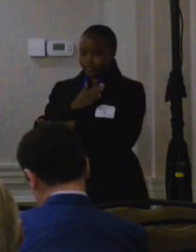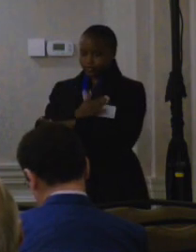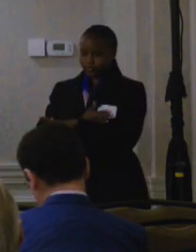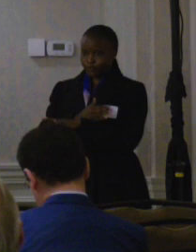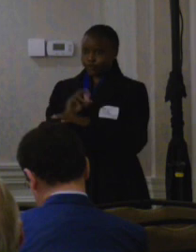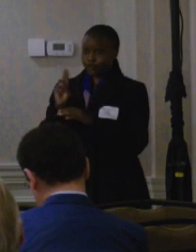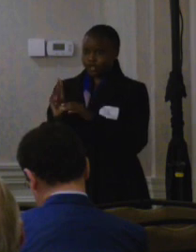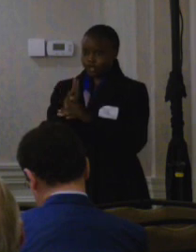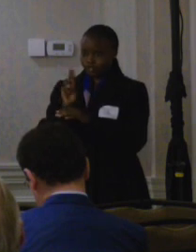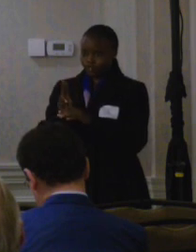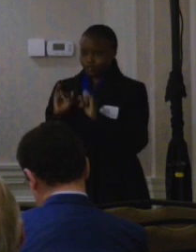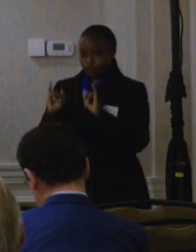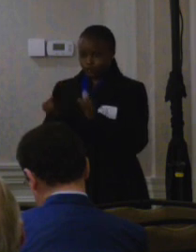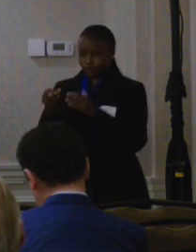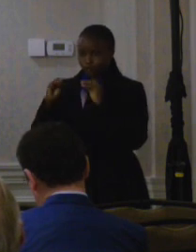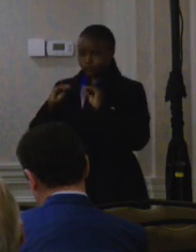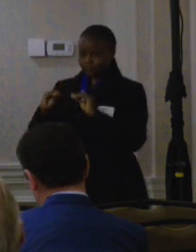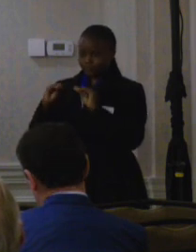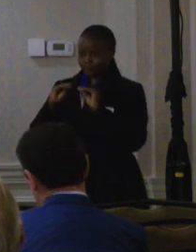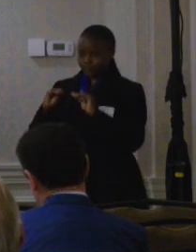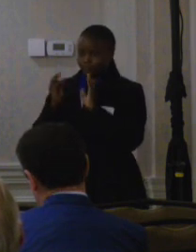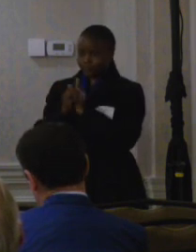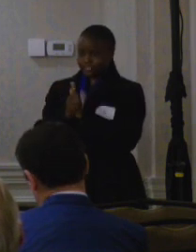the use of new teaching skills.